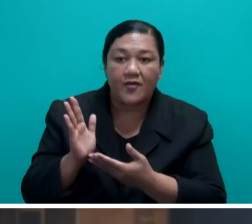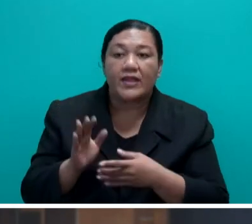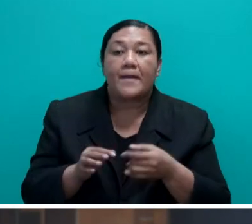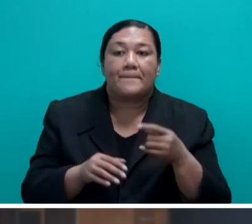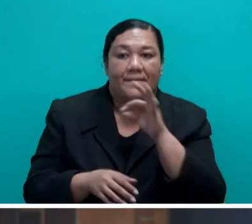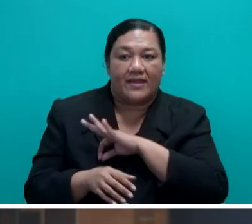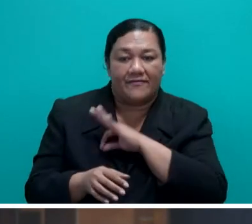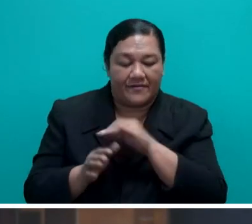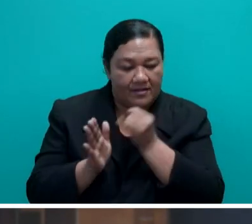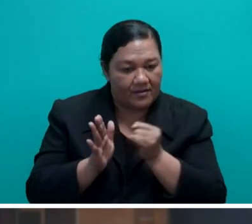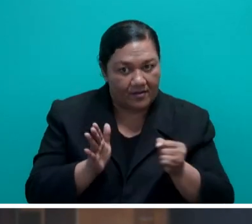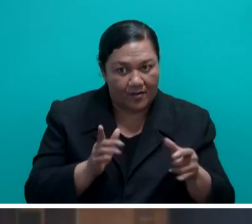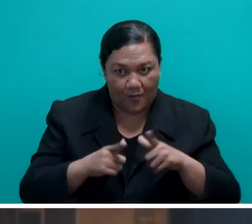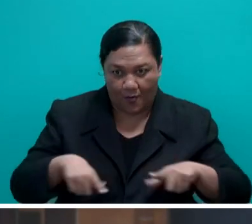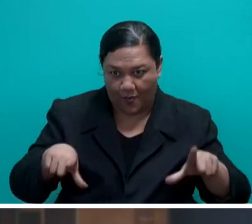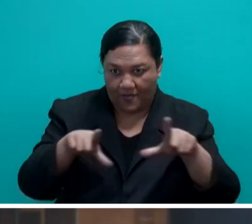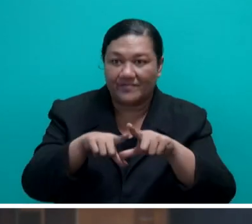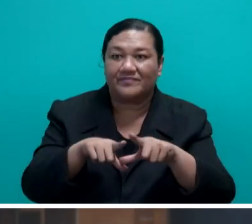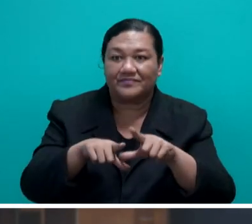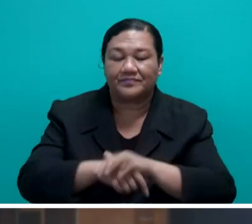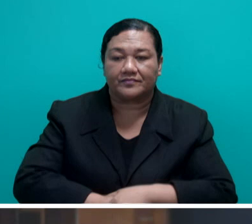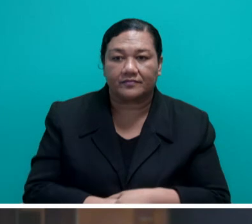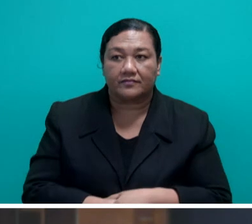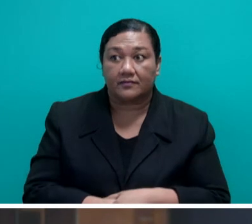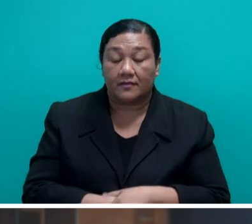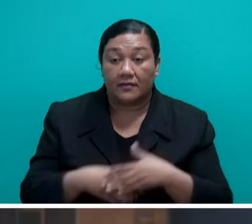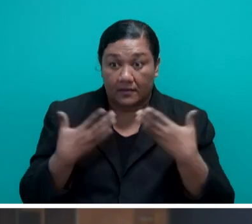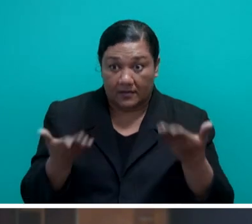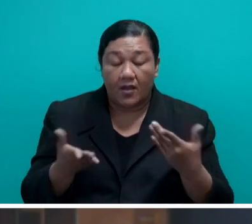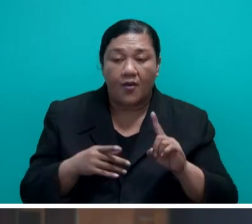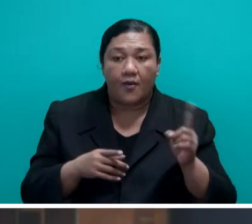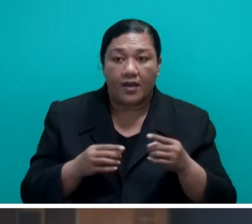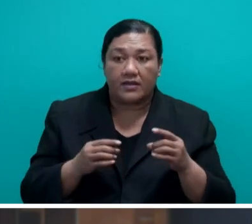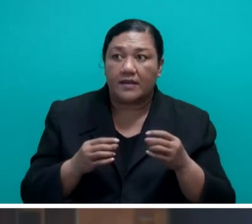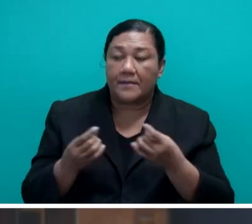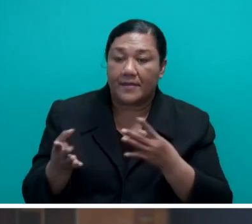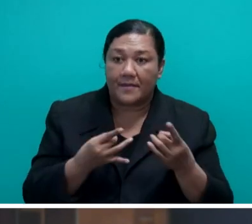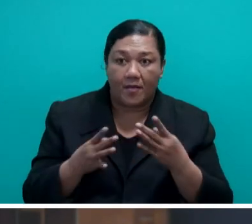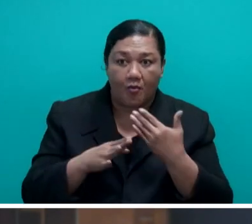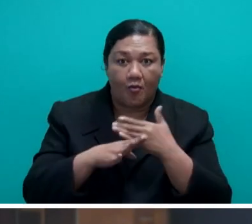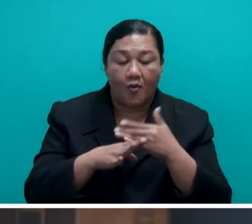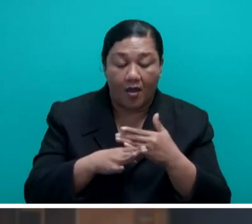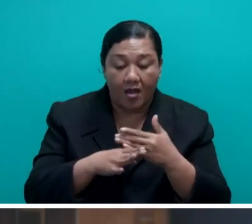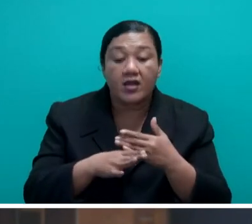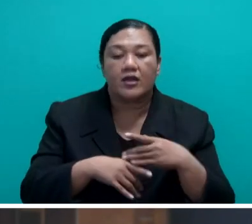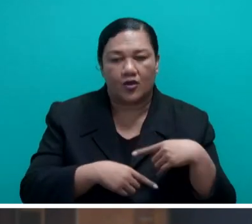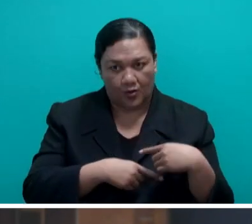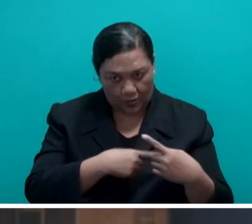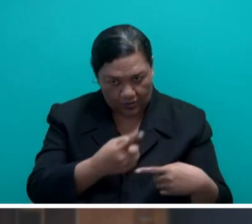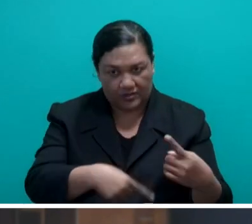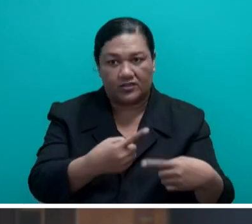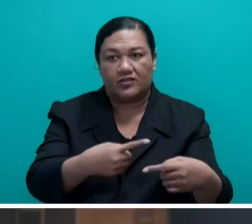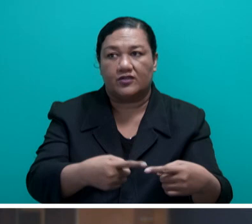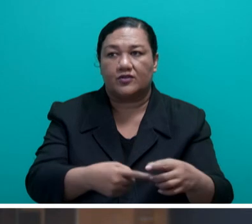In the meantime, Madam Speaker, preparatory work on the feasibility study continues. We are grateful